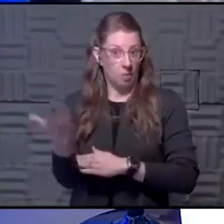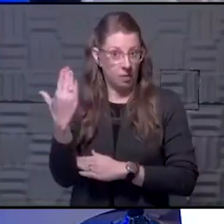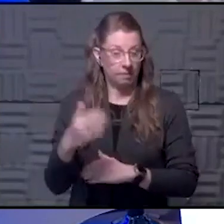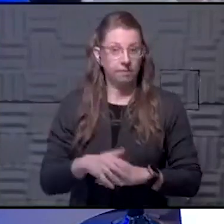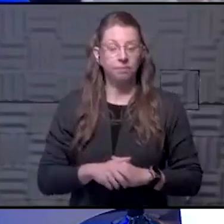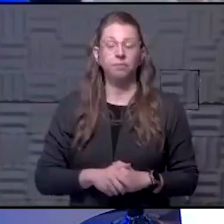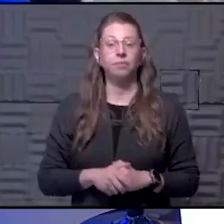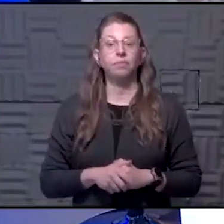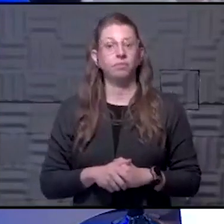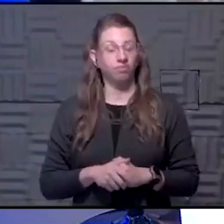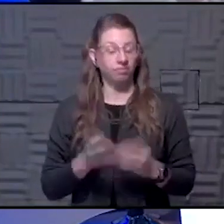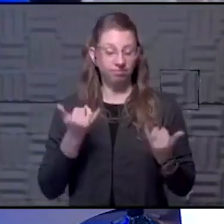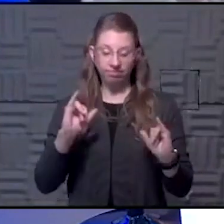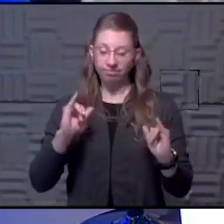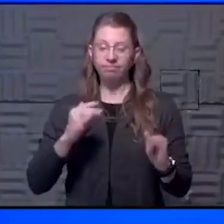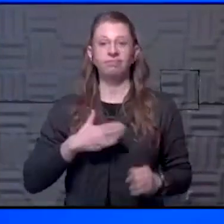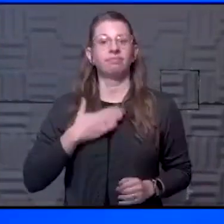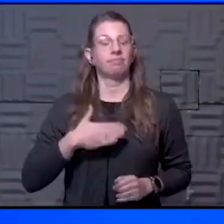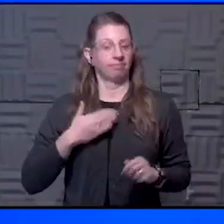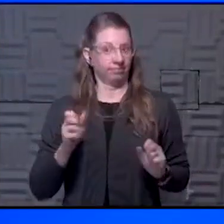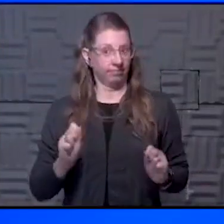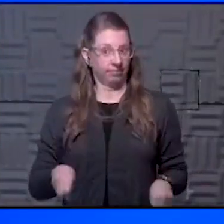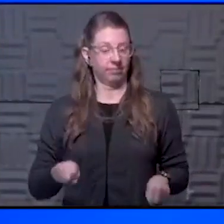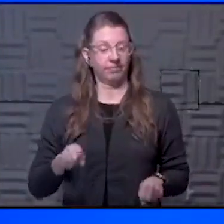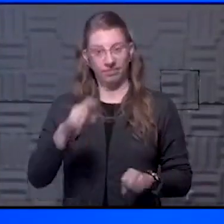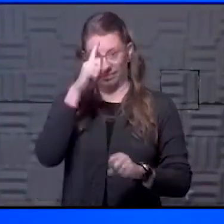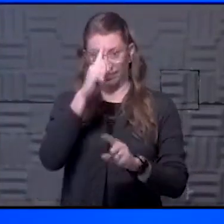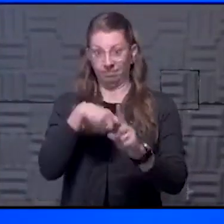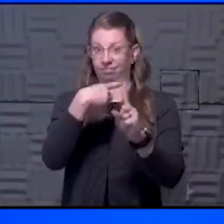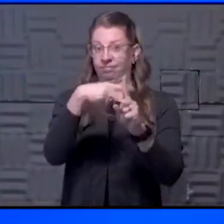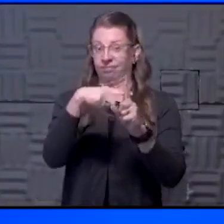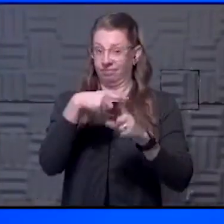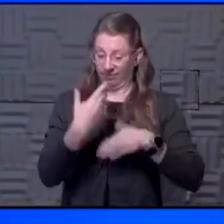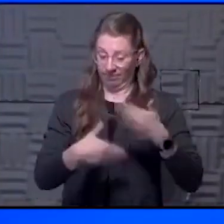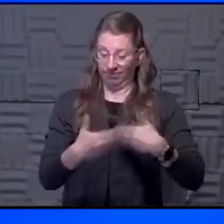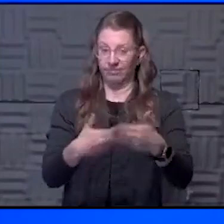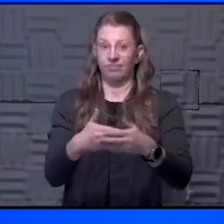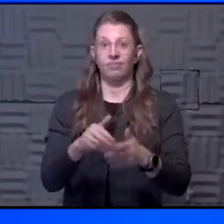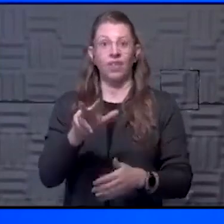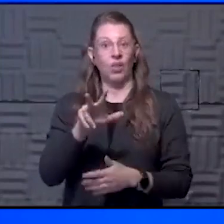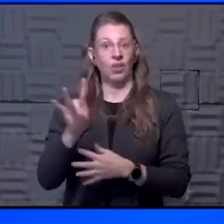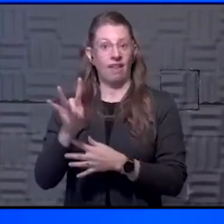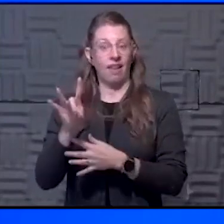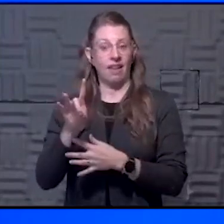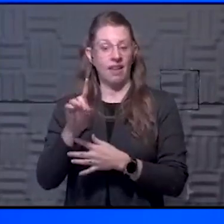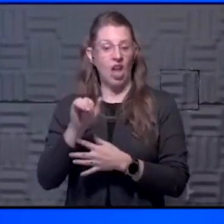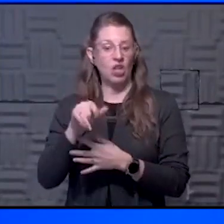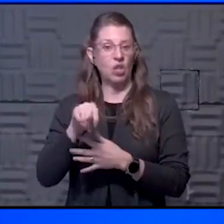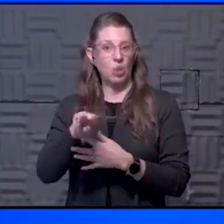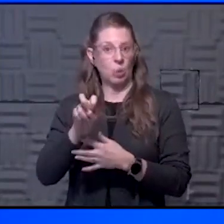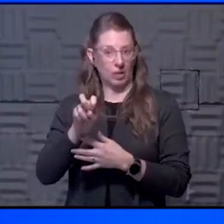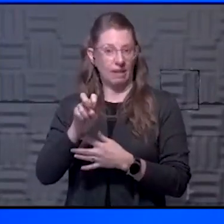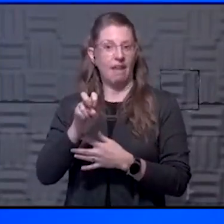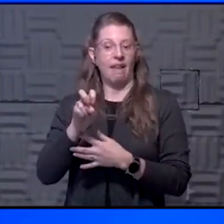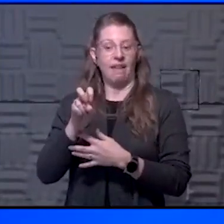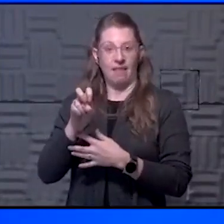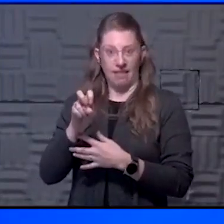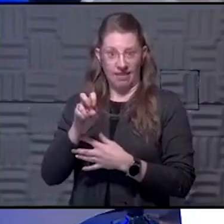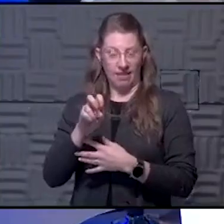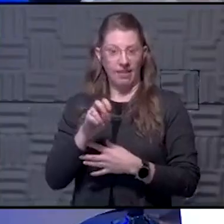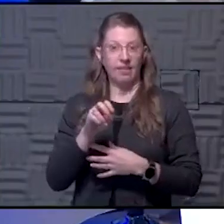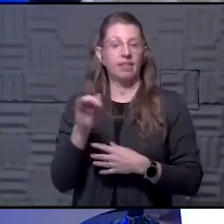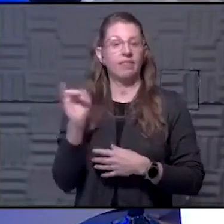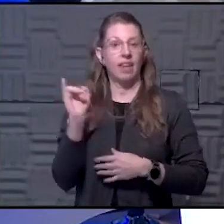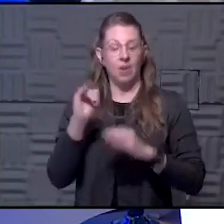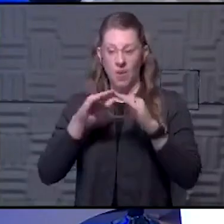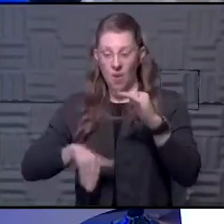we still can be happy. We can be optimistic how things are going. 38 acute active infections. We are under in the